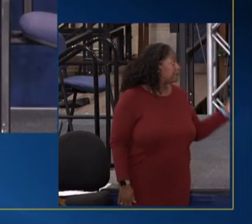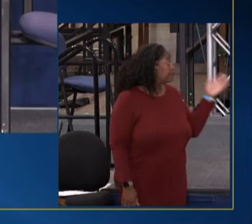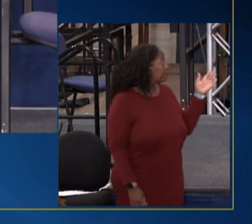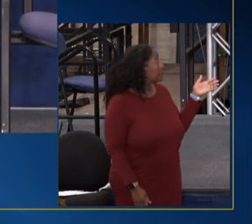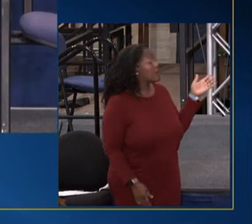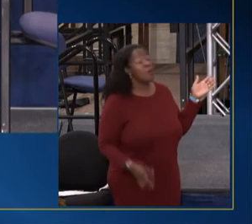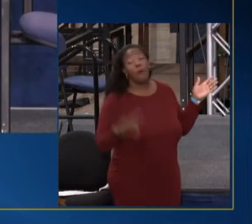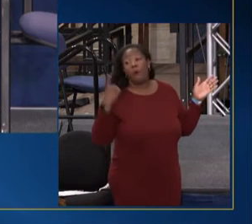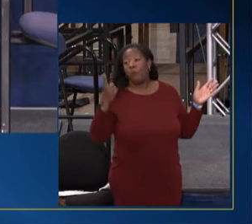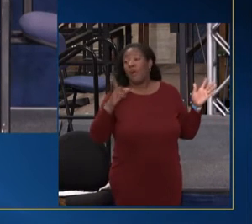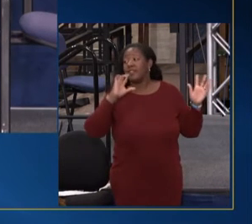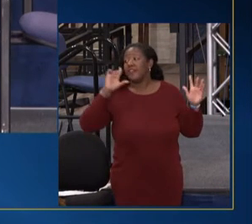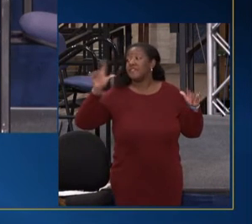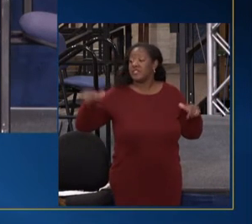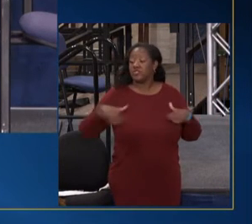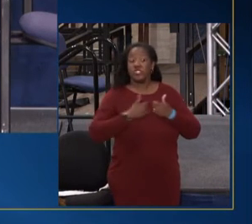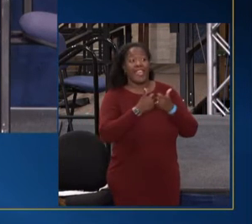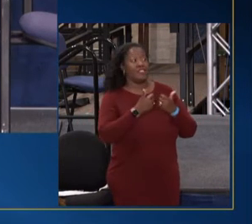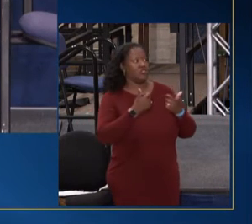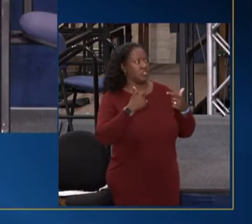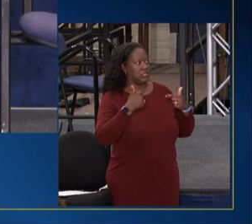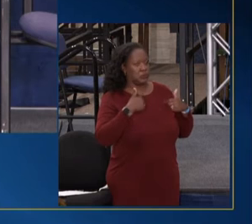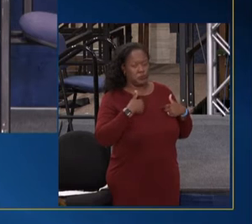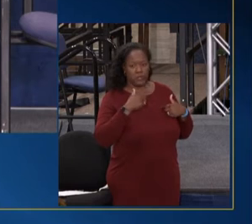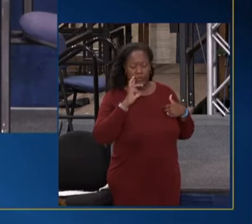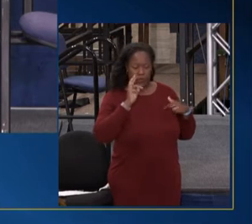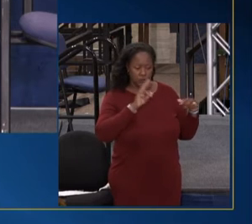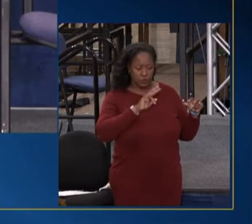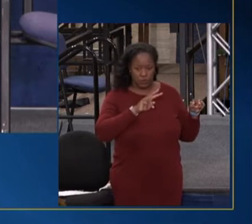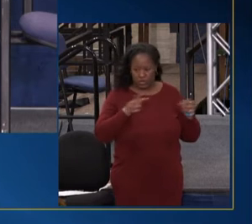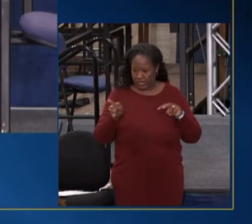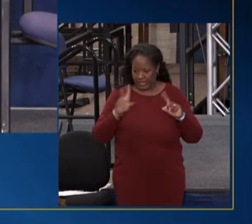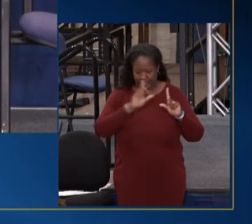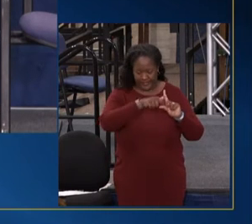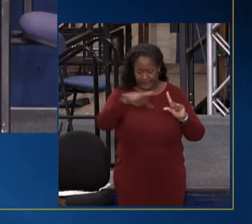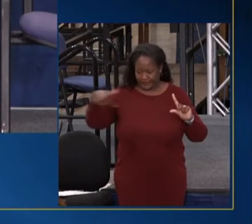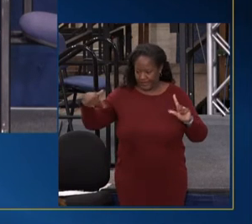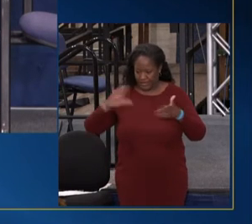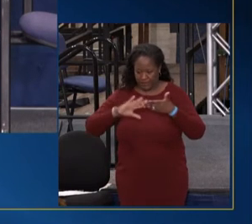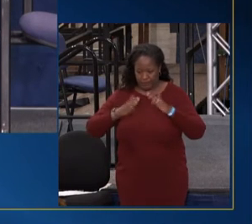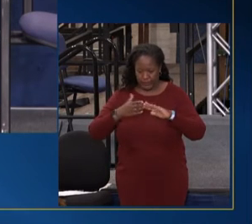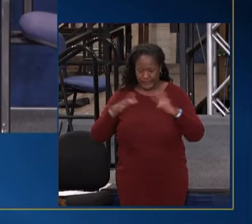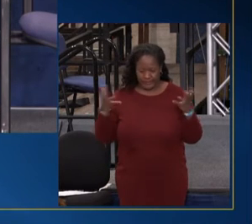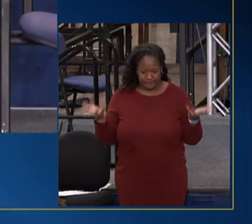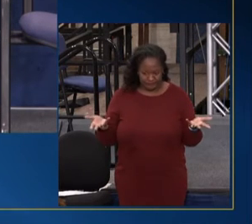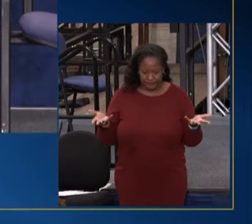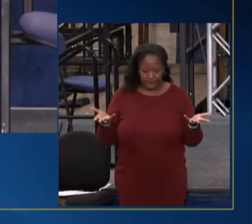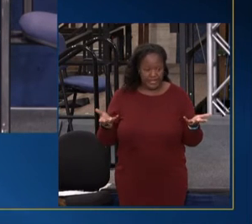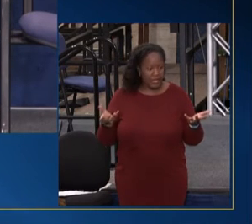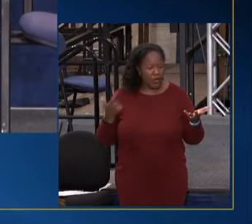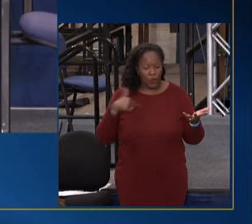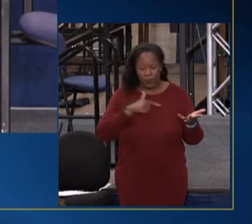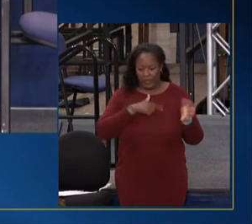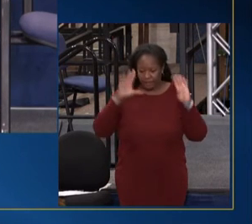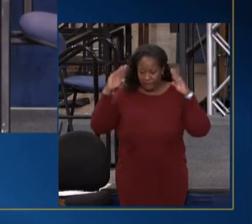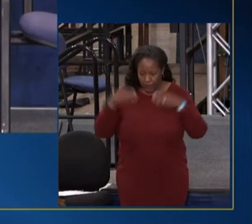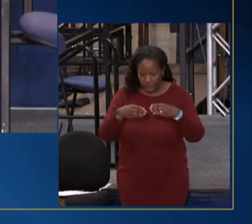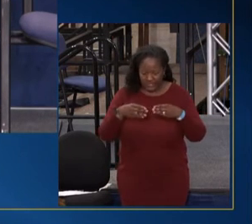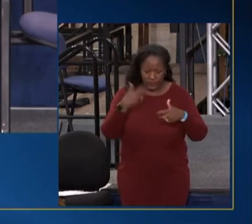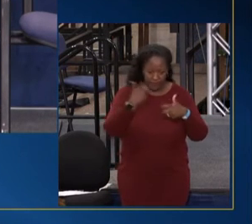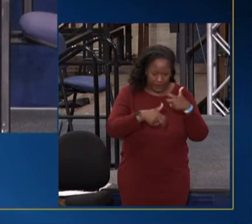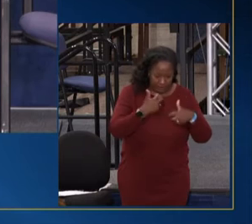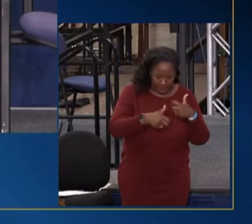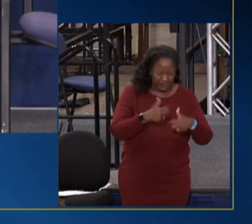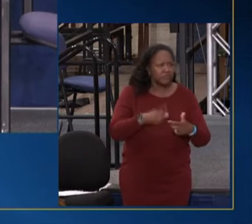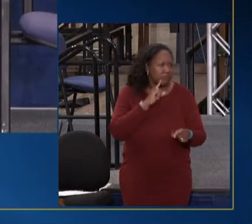of the challenges I think that sort of looking at the LGBTQ community is how we all like very much focus on the problems, and it's